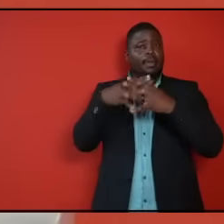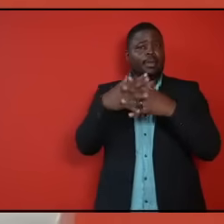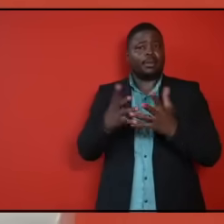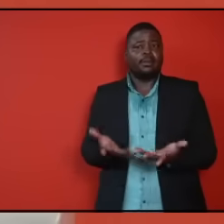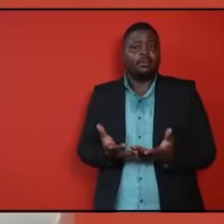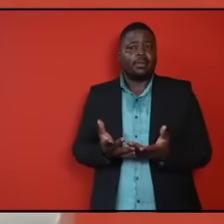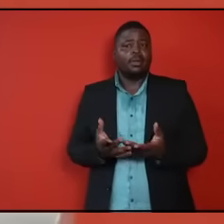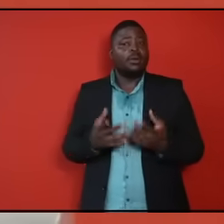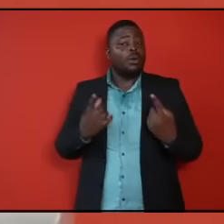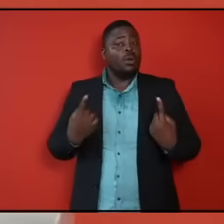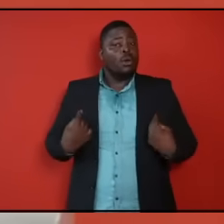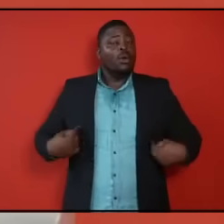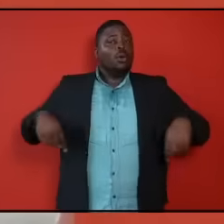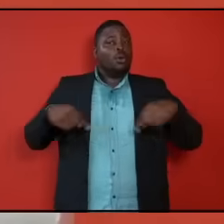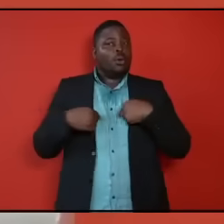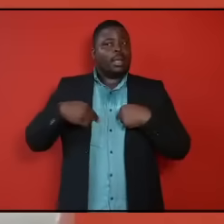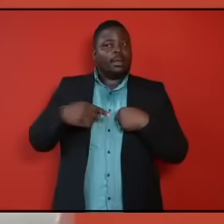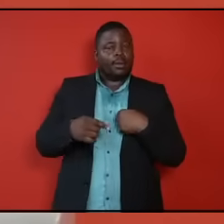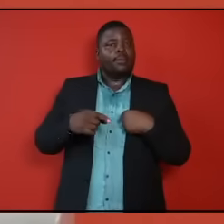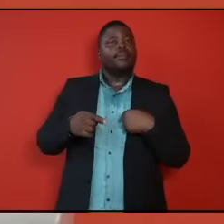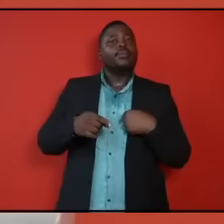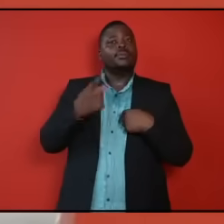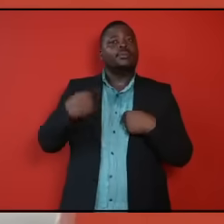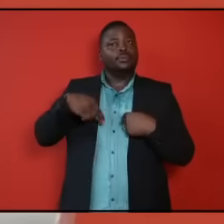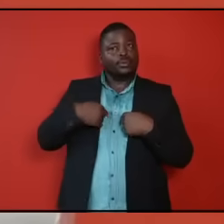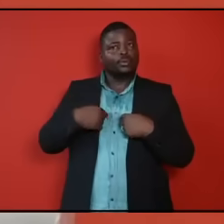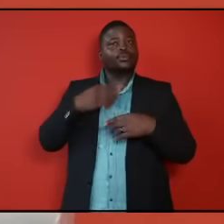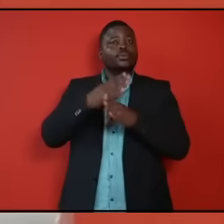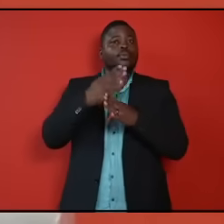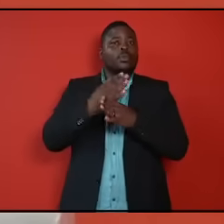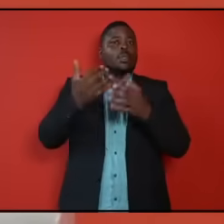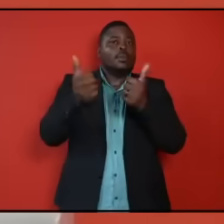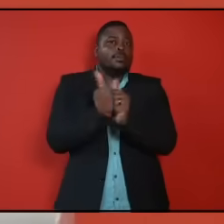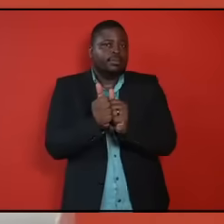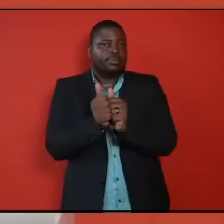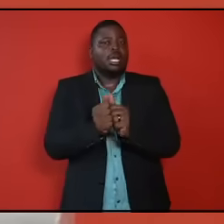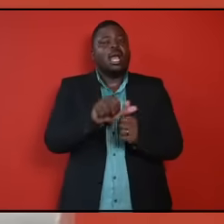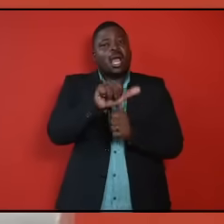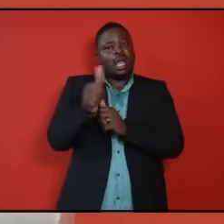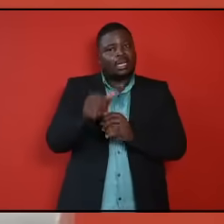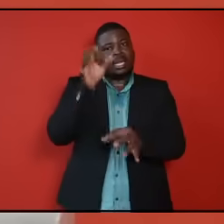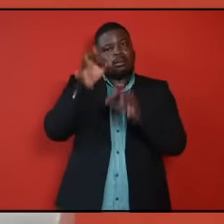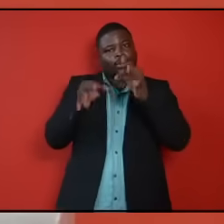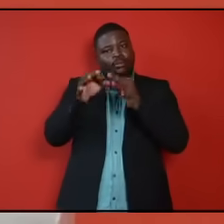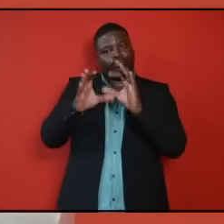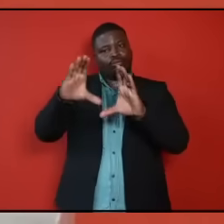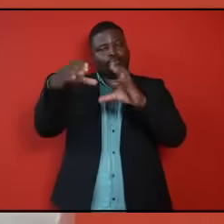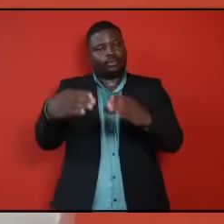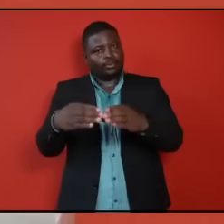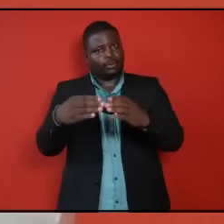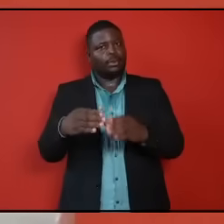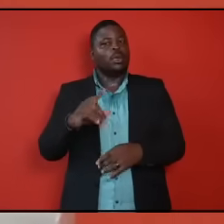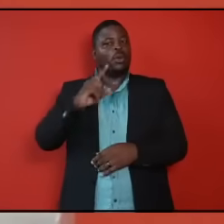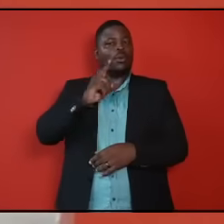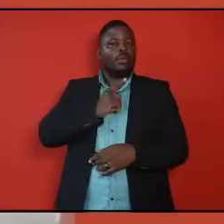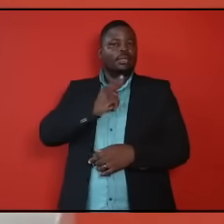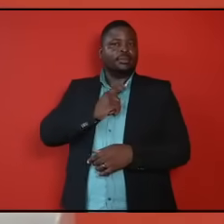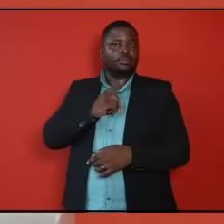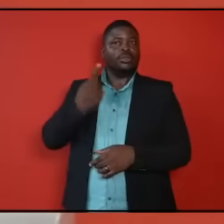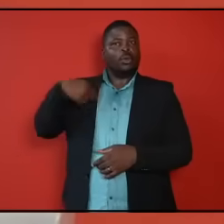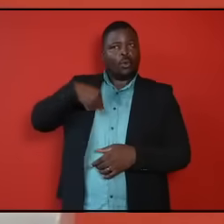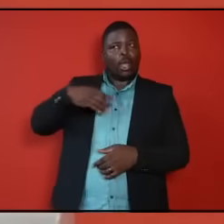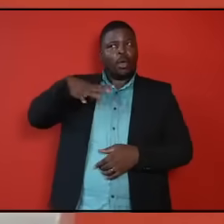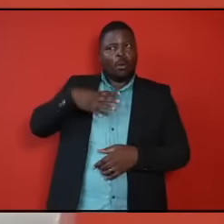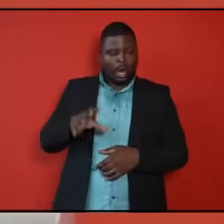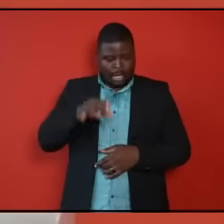cooperation with all other parties in the local municipalities because we want something that will work for the